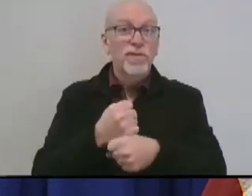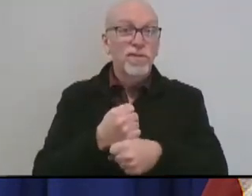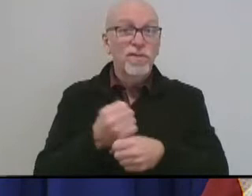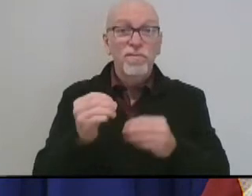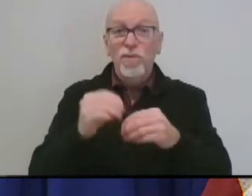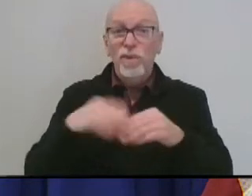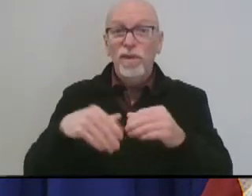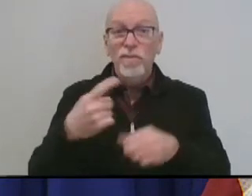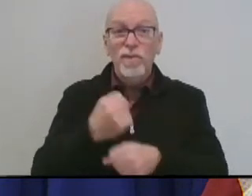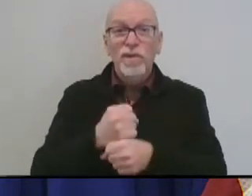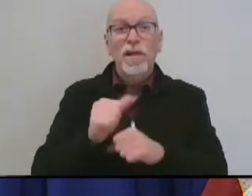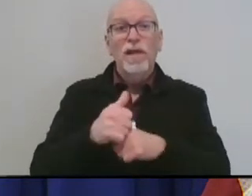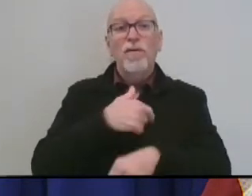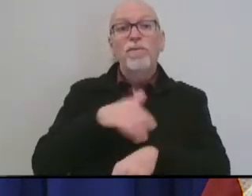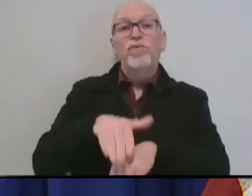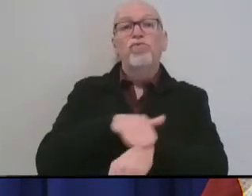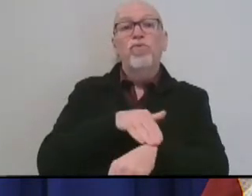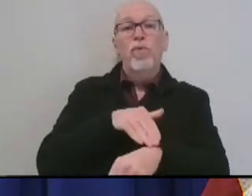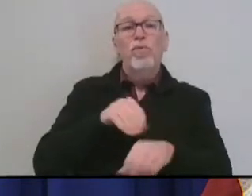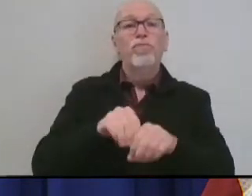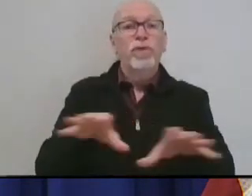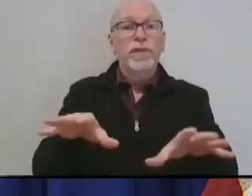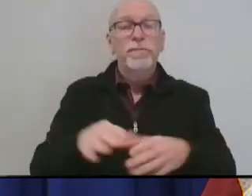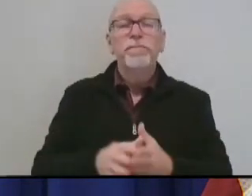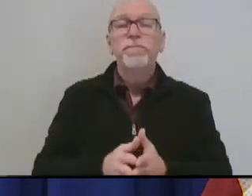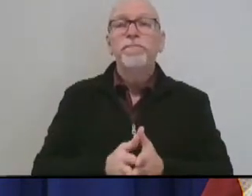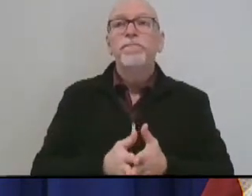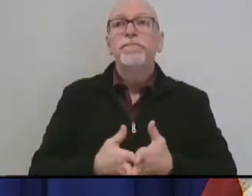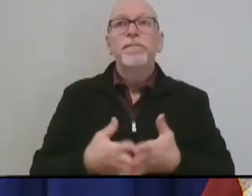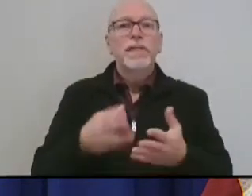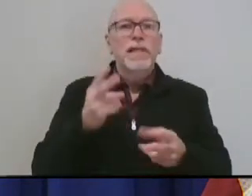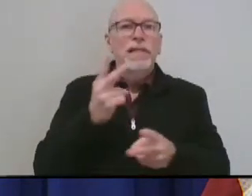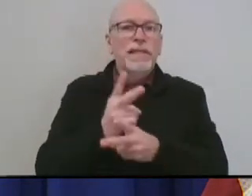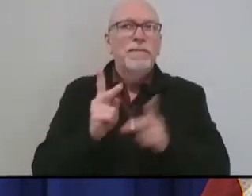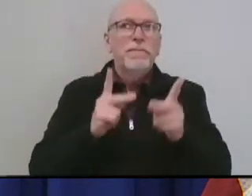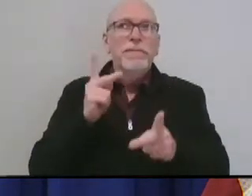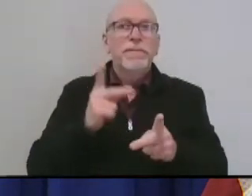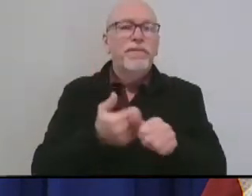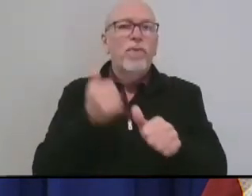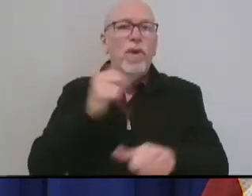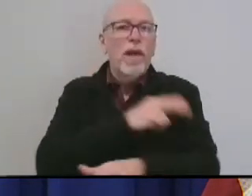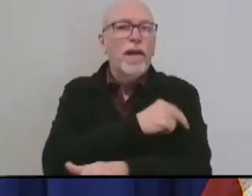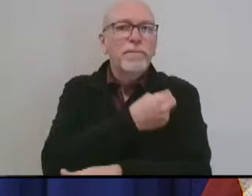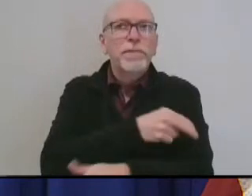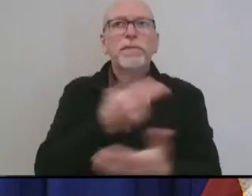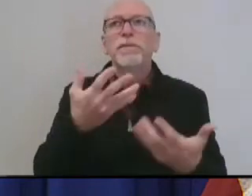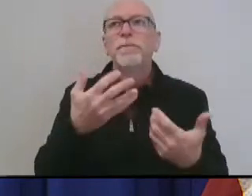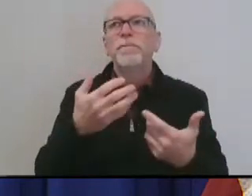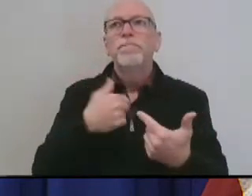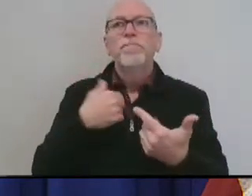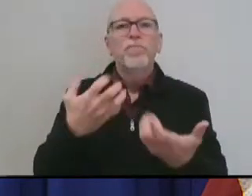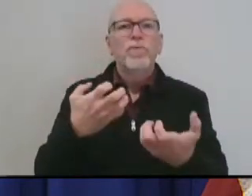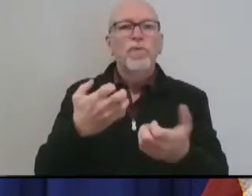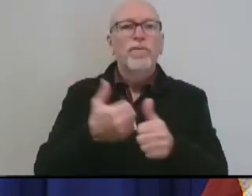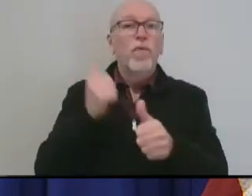how we slow the spread and keep people out of the hospital and prevent